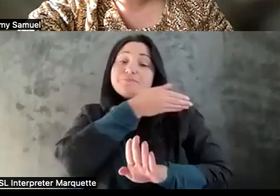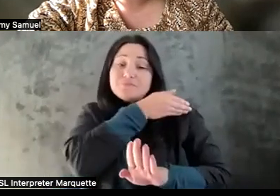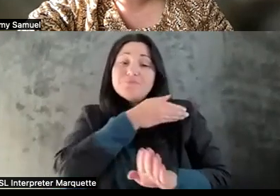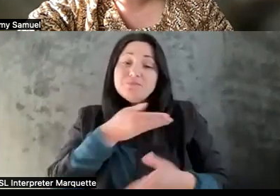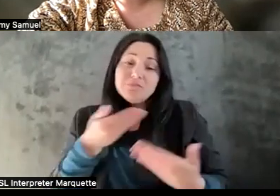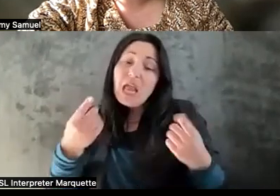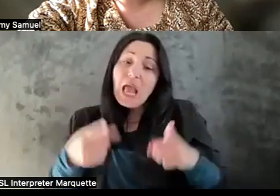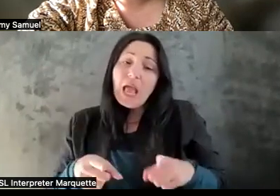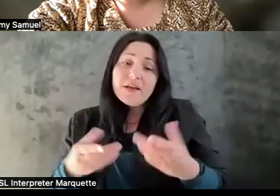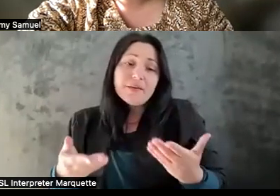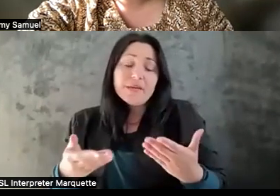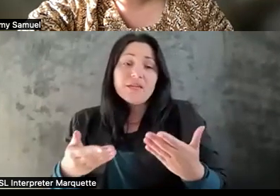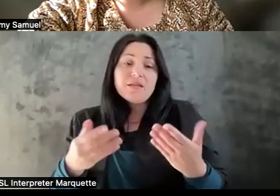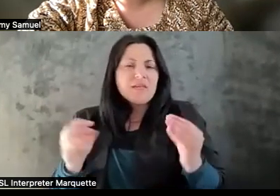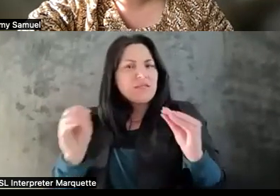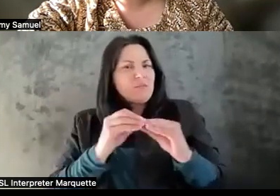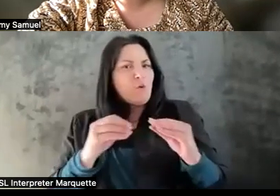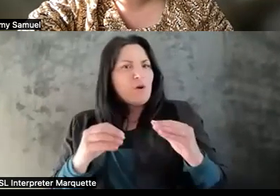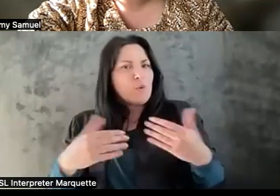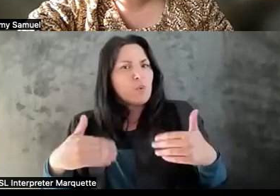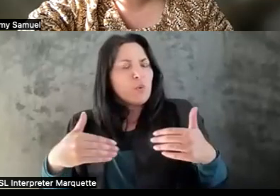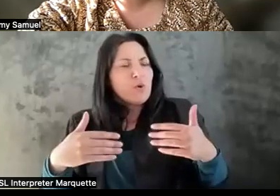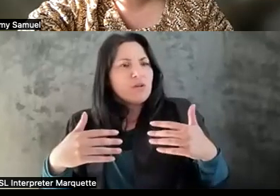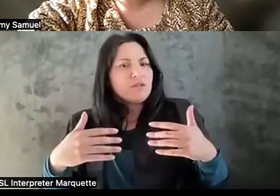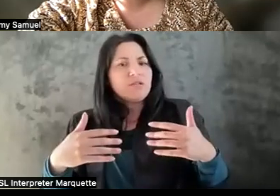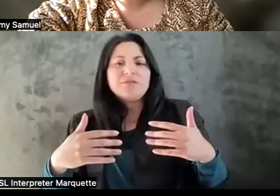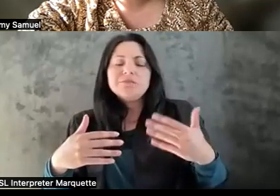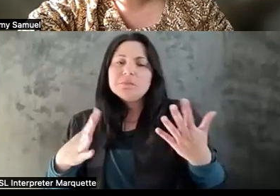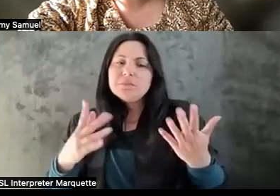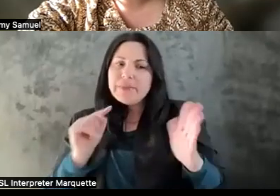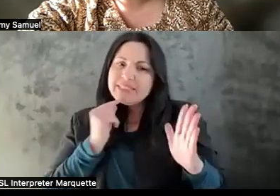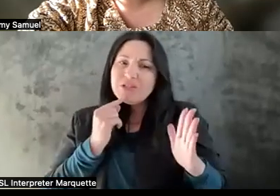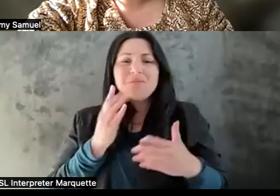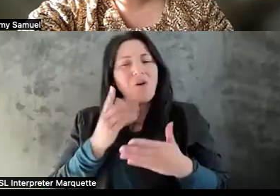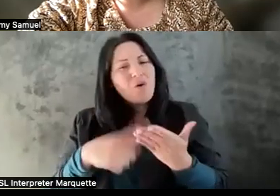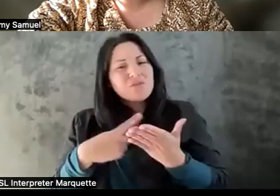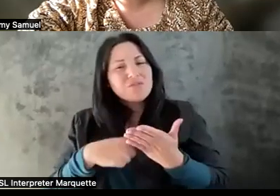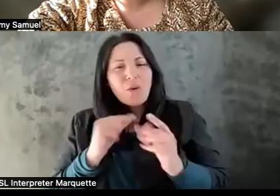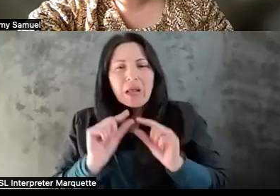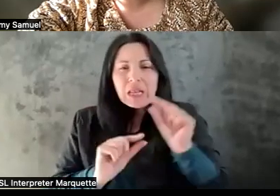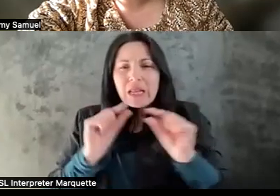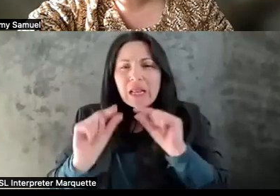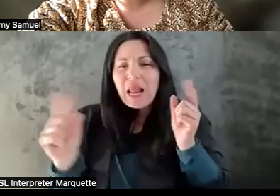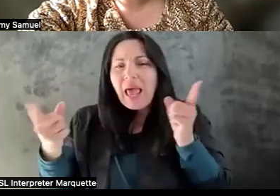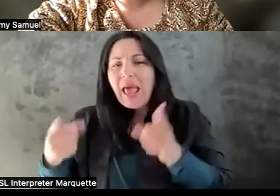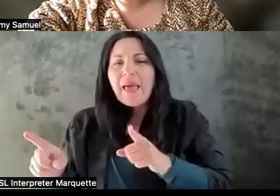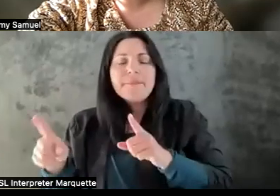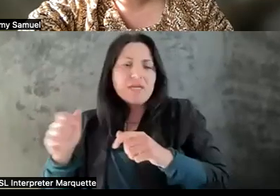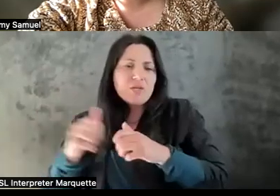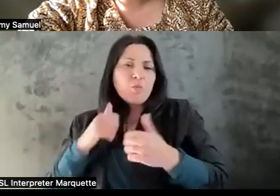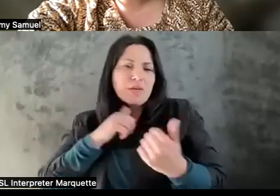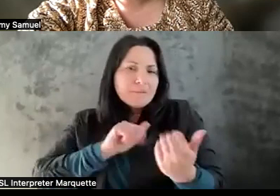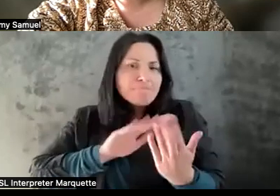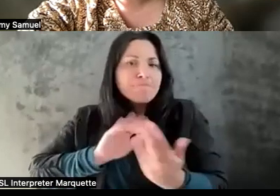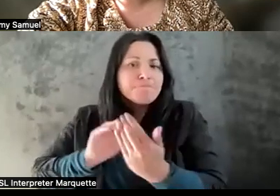you know, things have gotten a little more heightened and we take that seriously, but there's also a lot of small incidents that happen day by day that we work